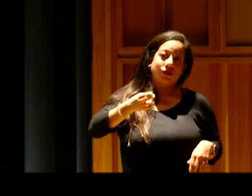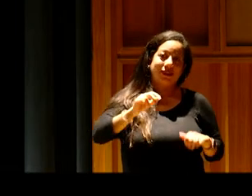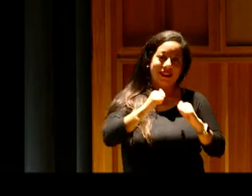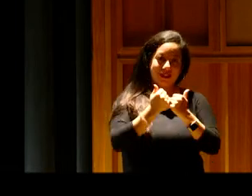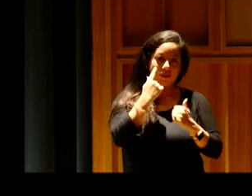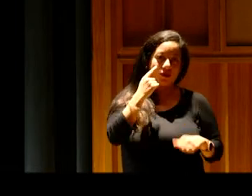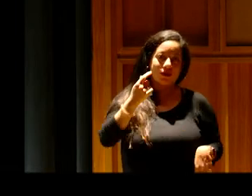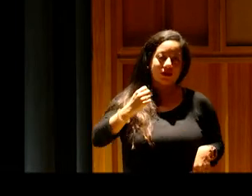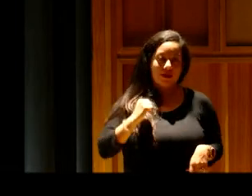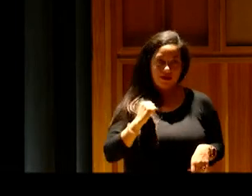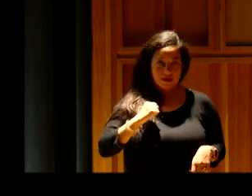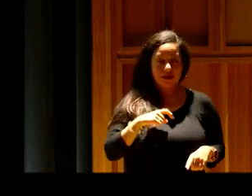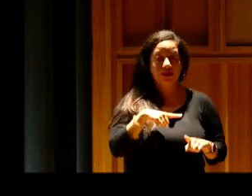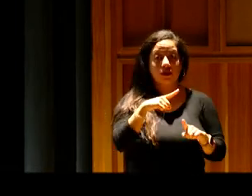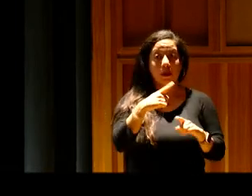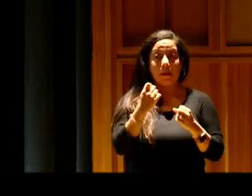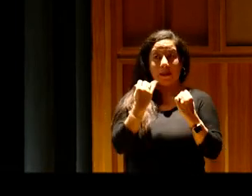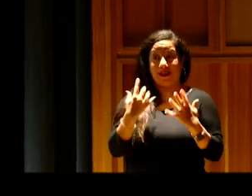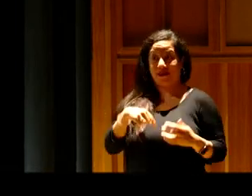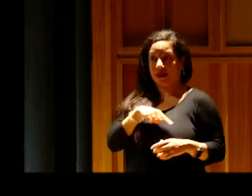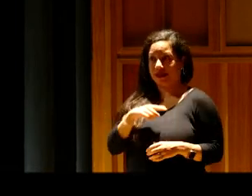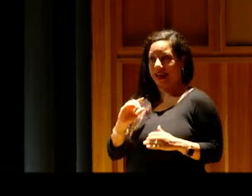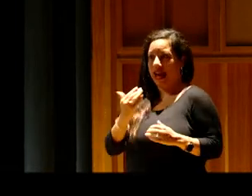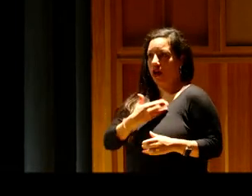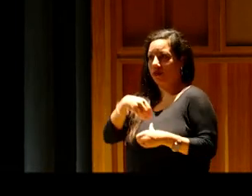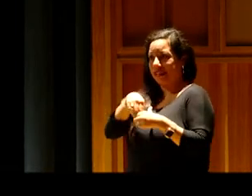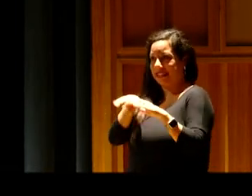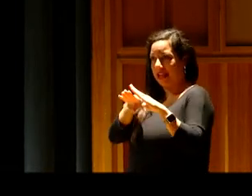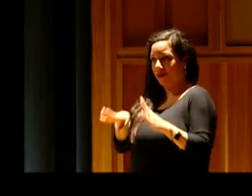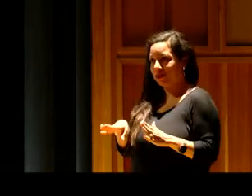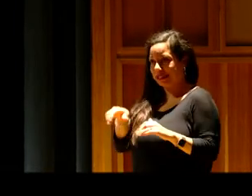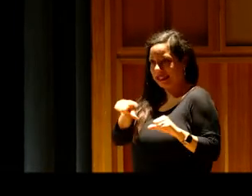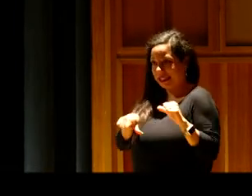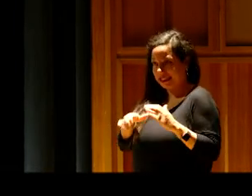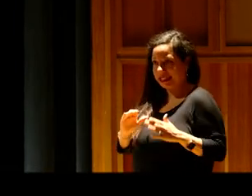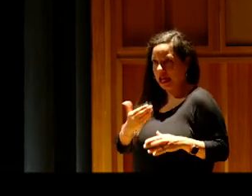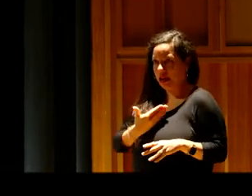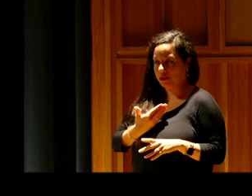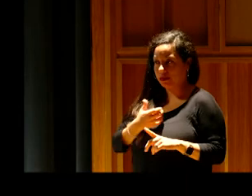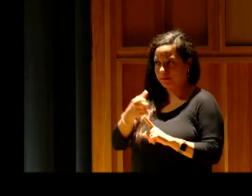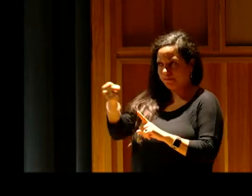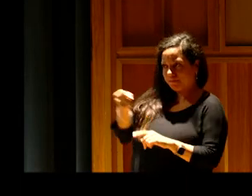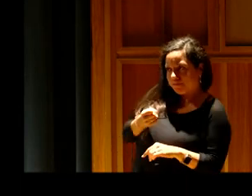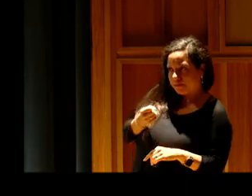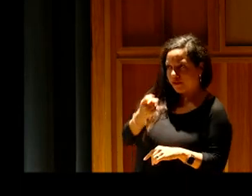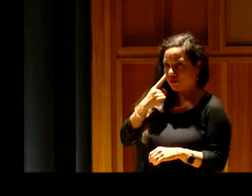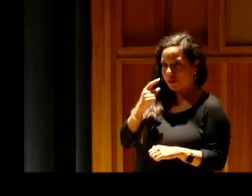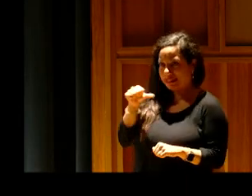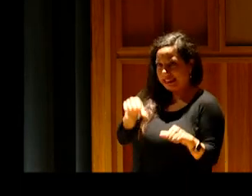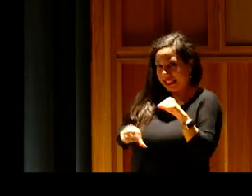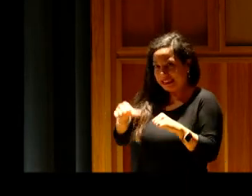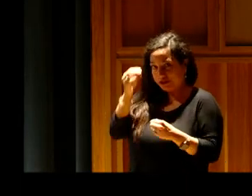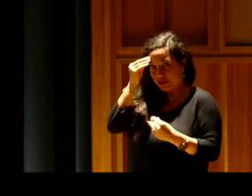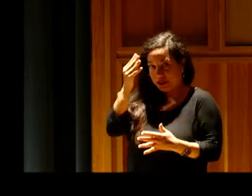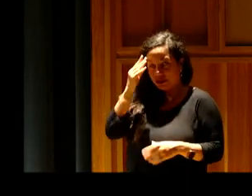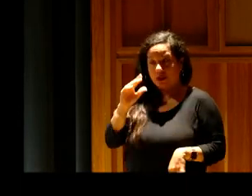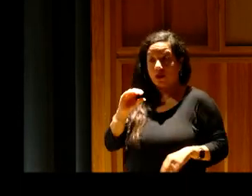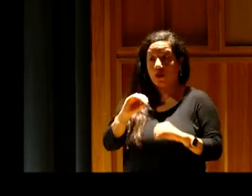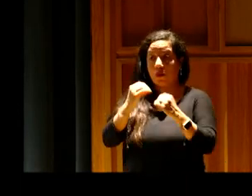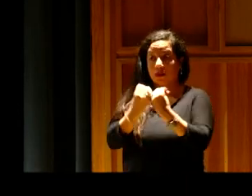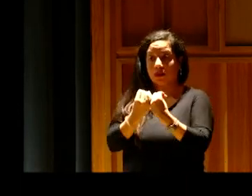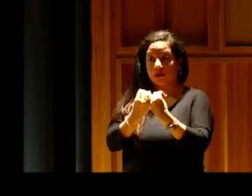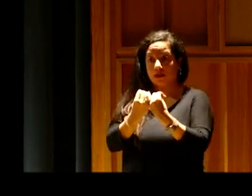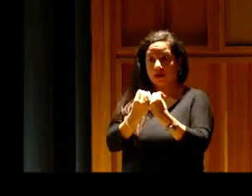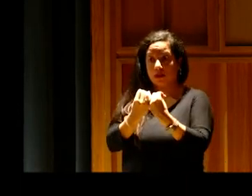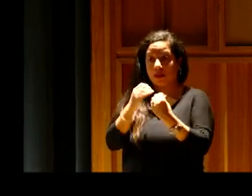us, our in-house climate scientist, our source of climate science information, has been the organization